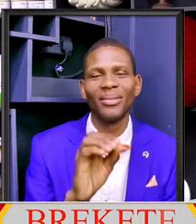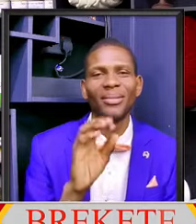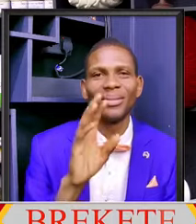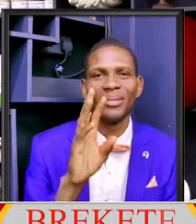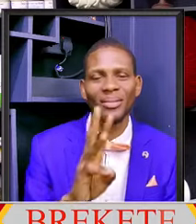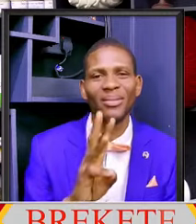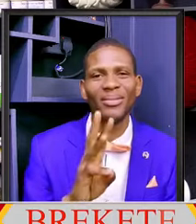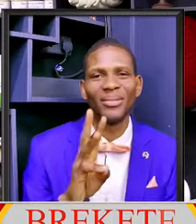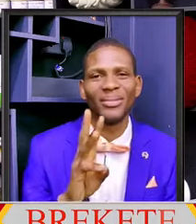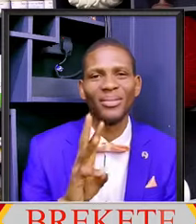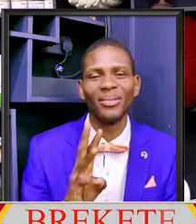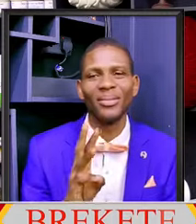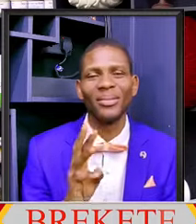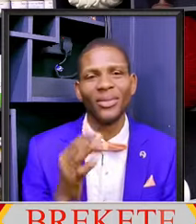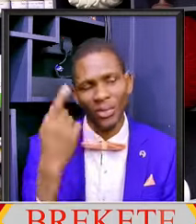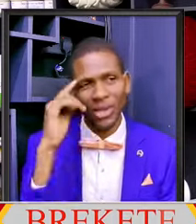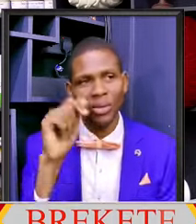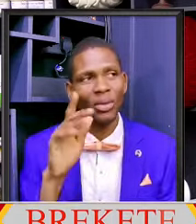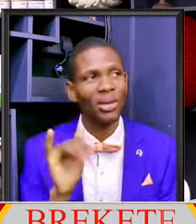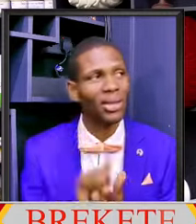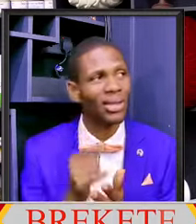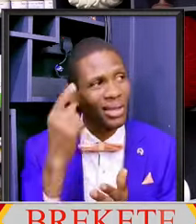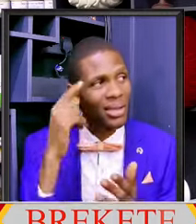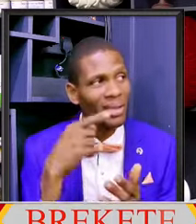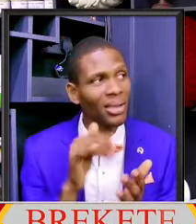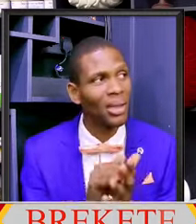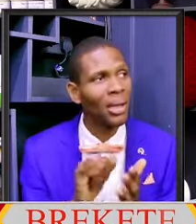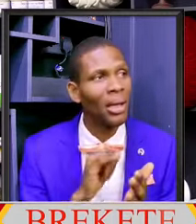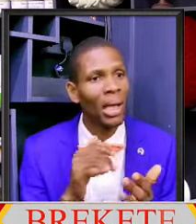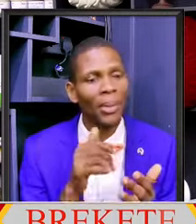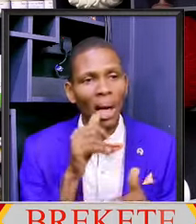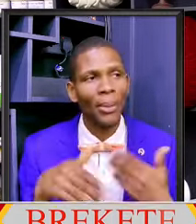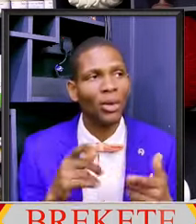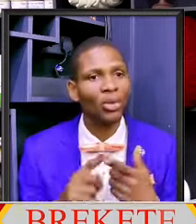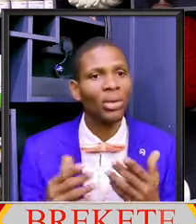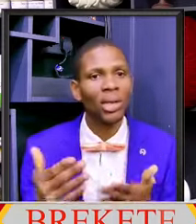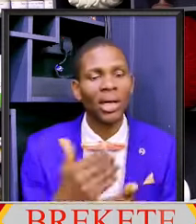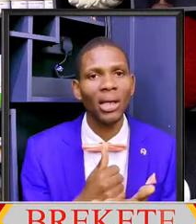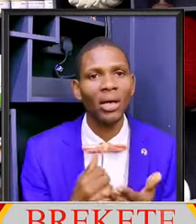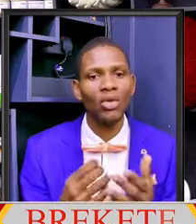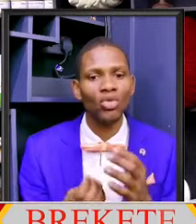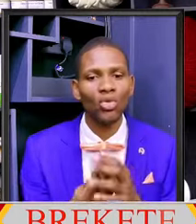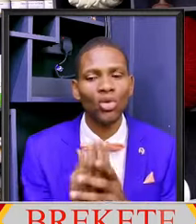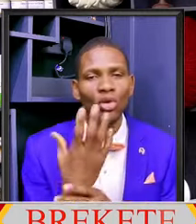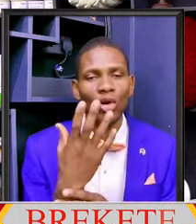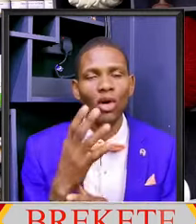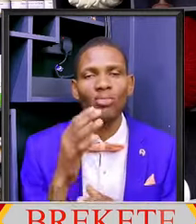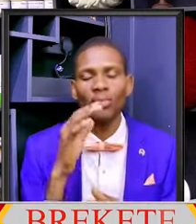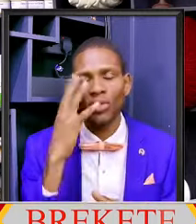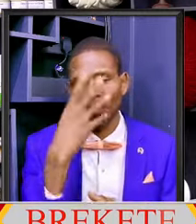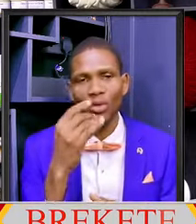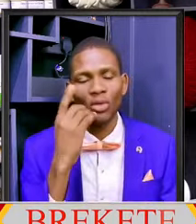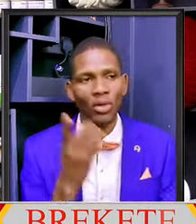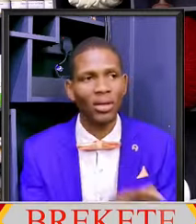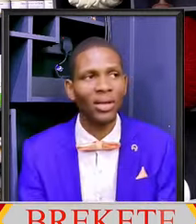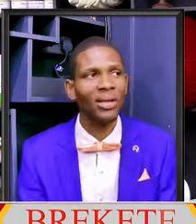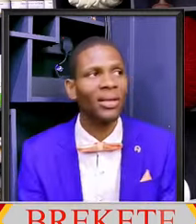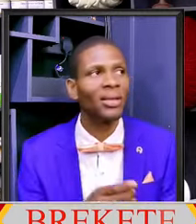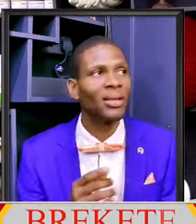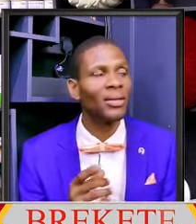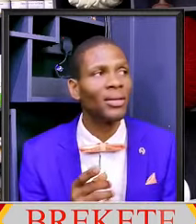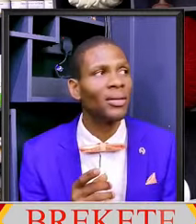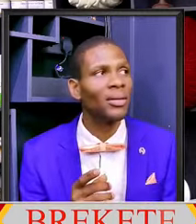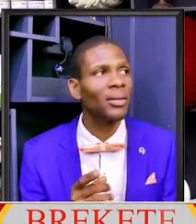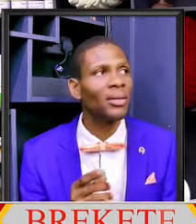1406. Thank you, sir. For anybody waiting, say, I happy to gather grown-up, beautiful daughters around me